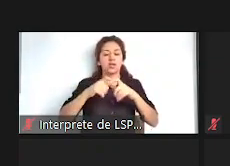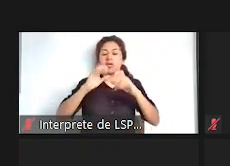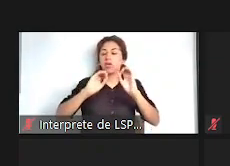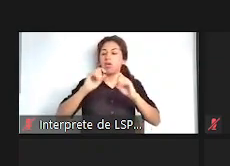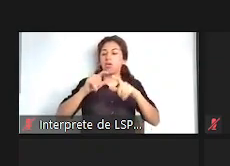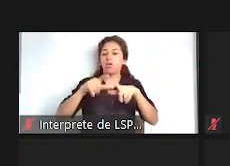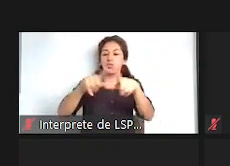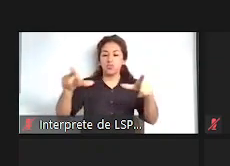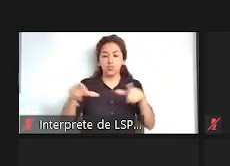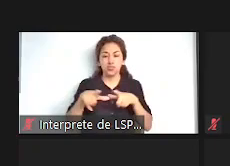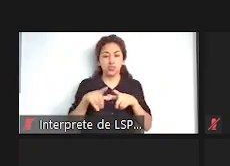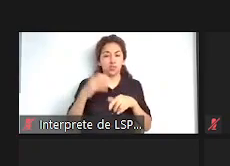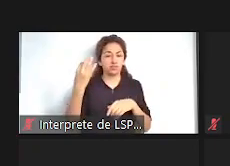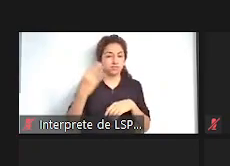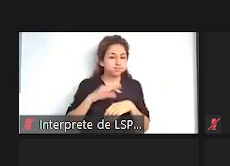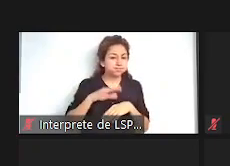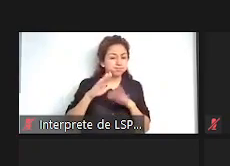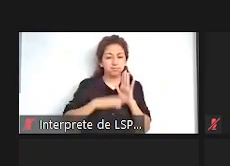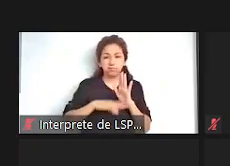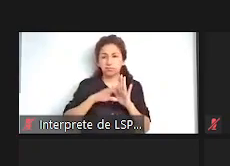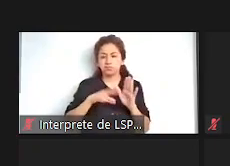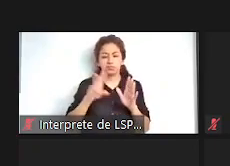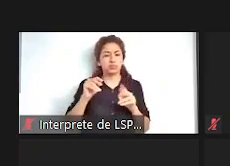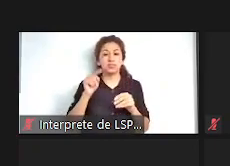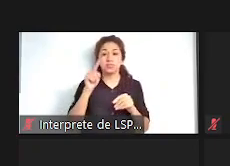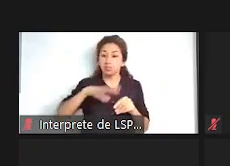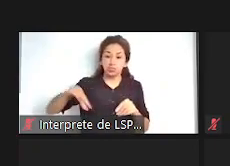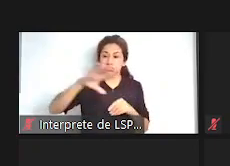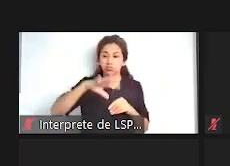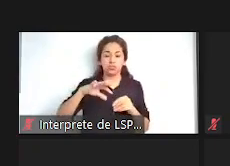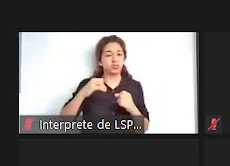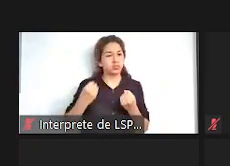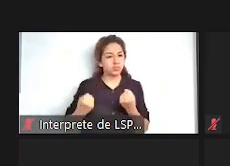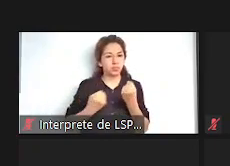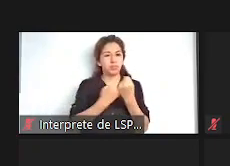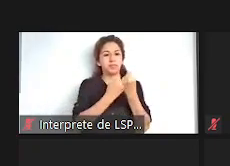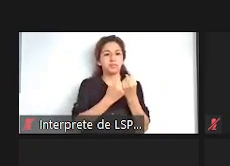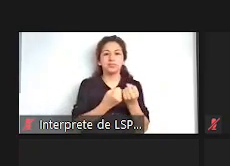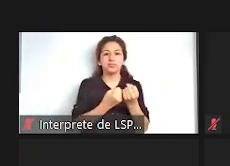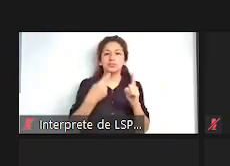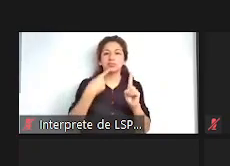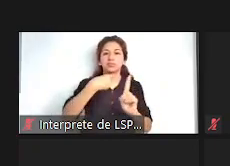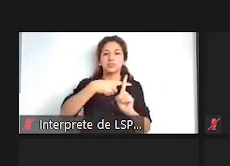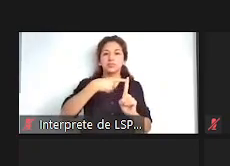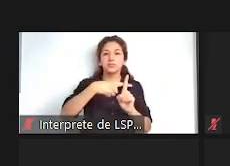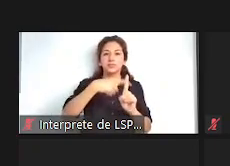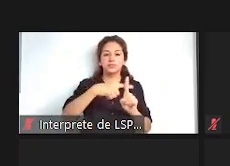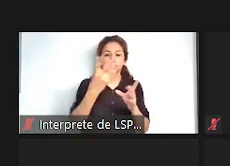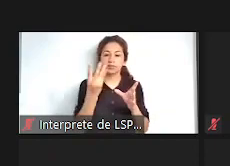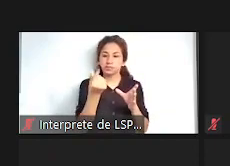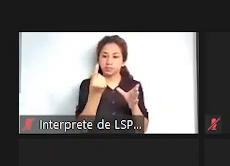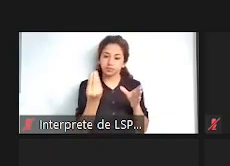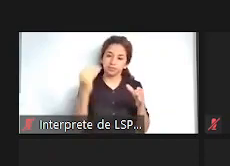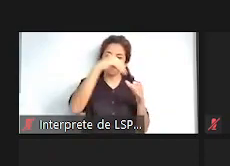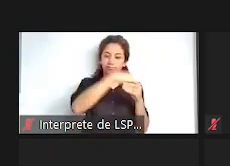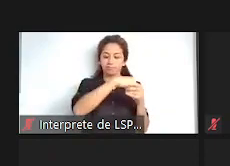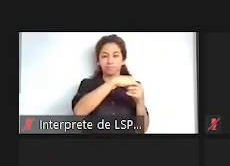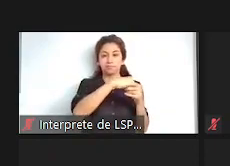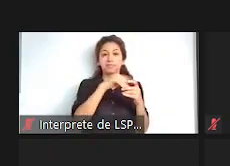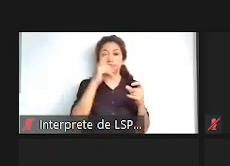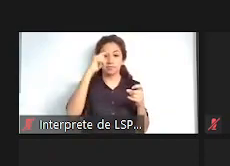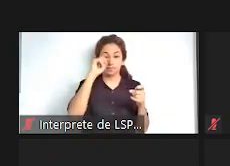structure or sector have a very positive contribution to the economic progress of our